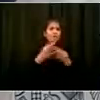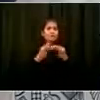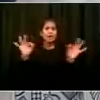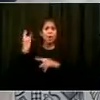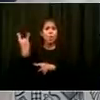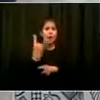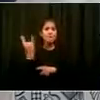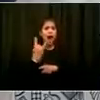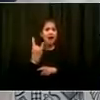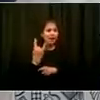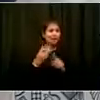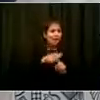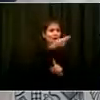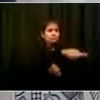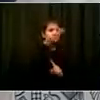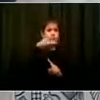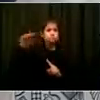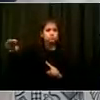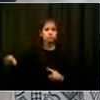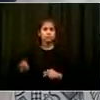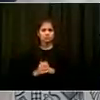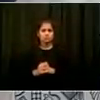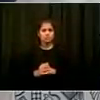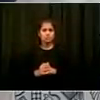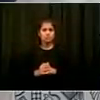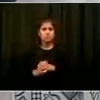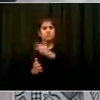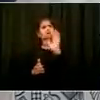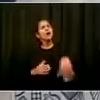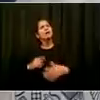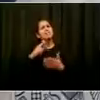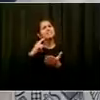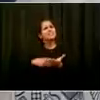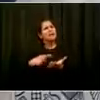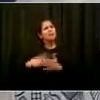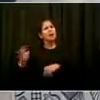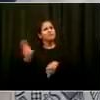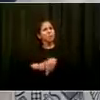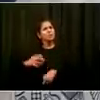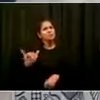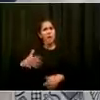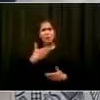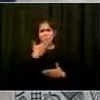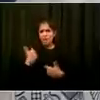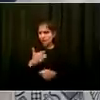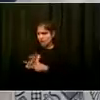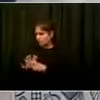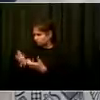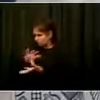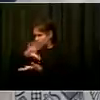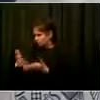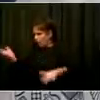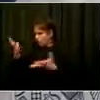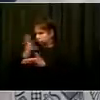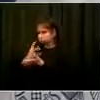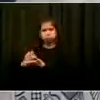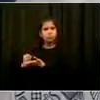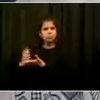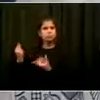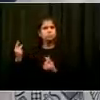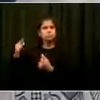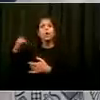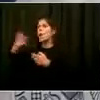it's true that we don't have as many devices as we want to, but the bottom line is it's just been an